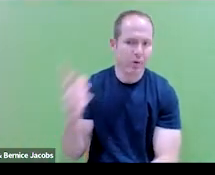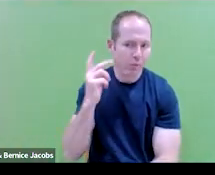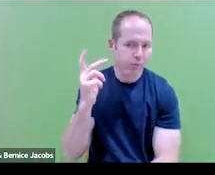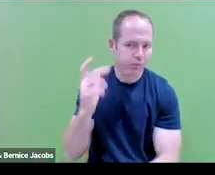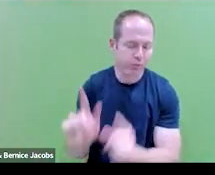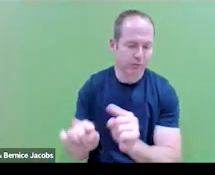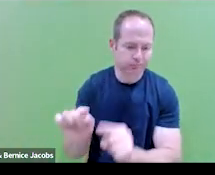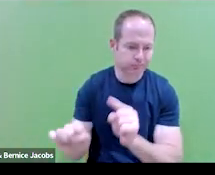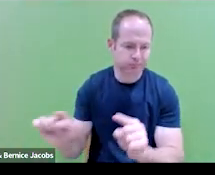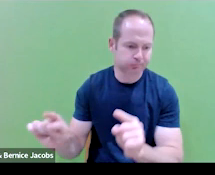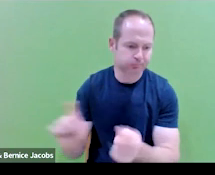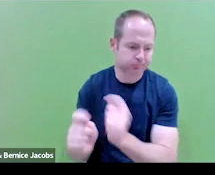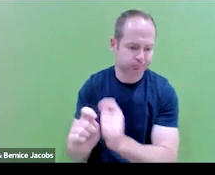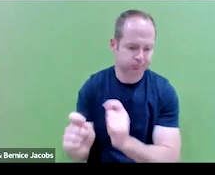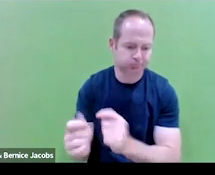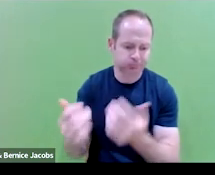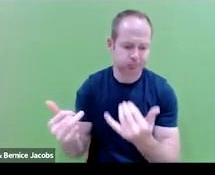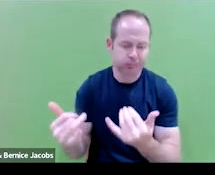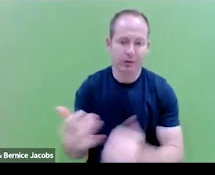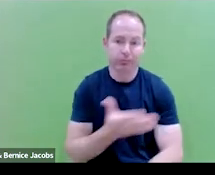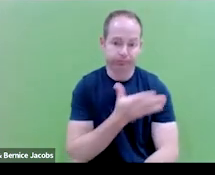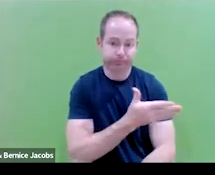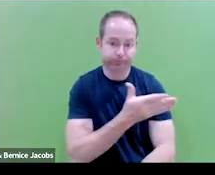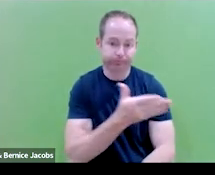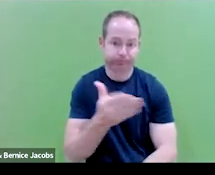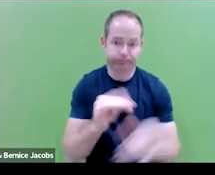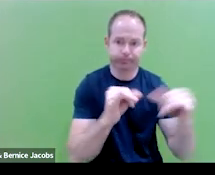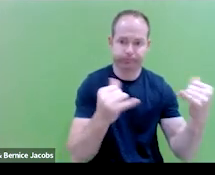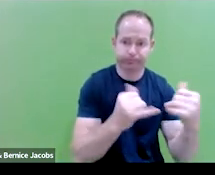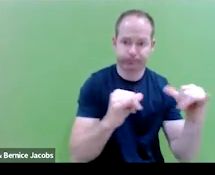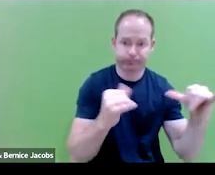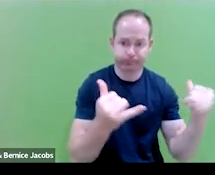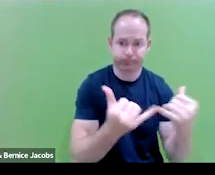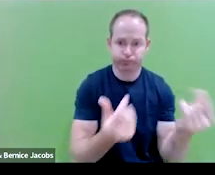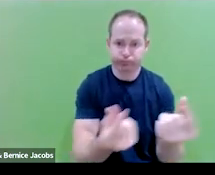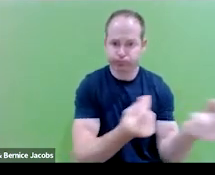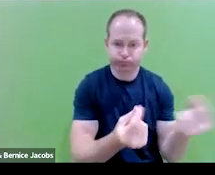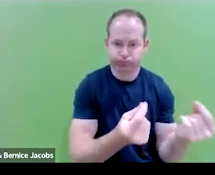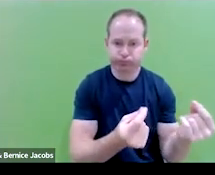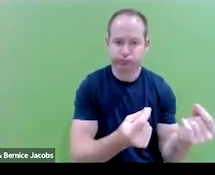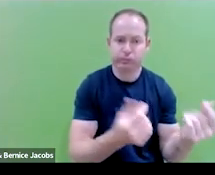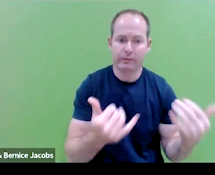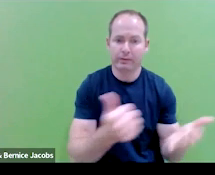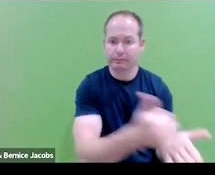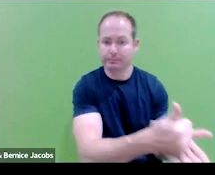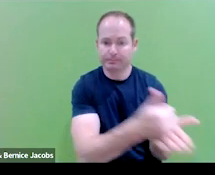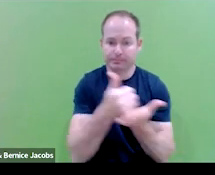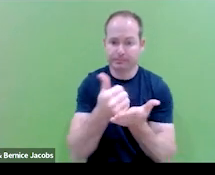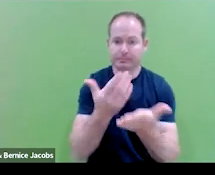actually comes from these sectors. Even the cybersecurity industry and typing can be traced back